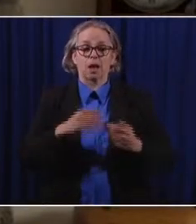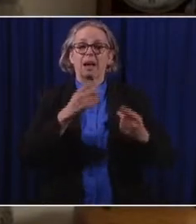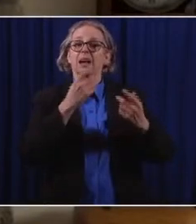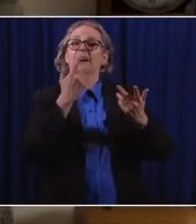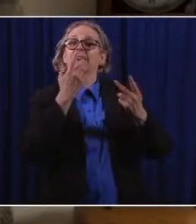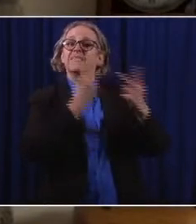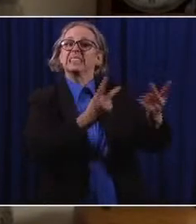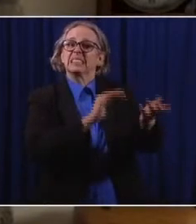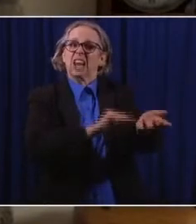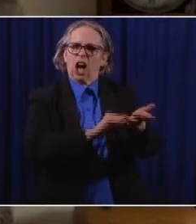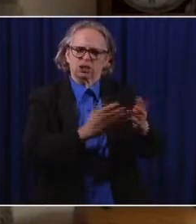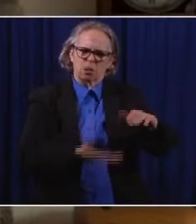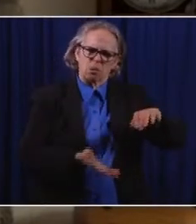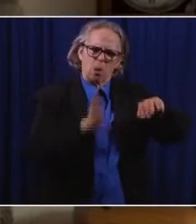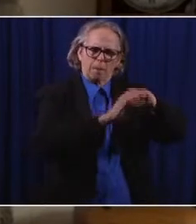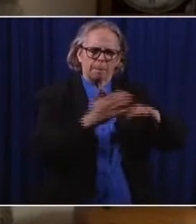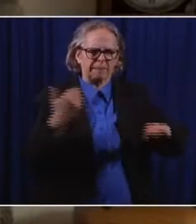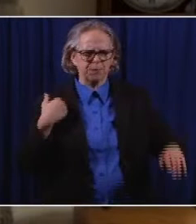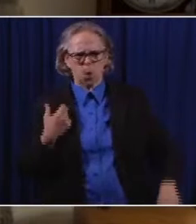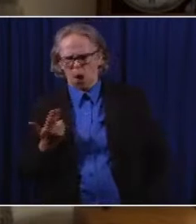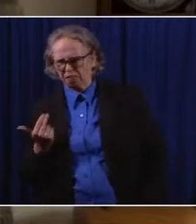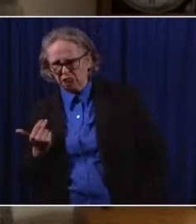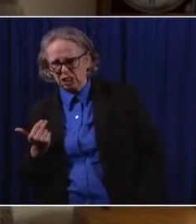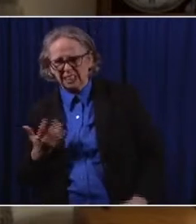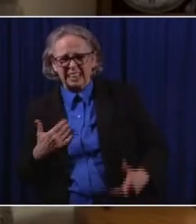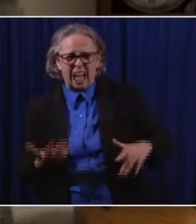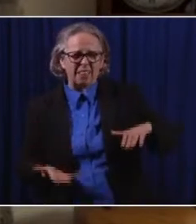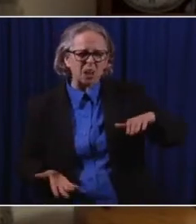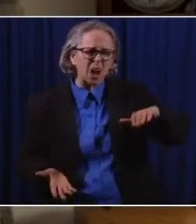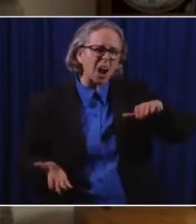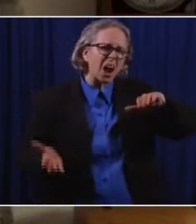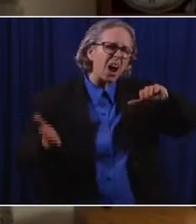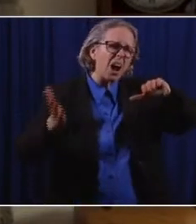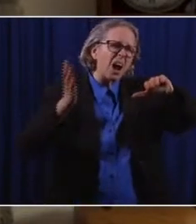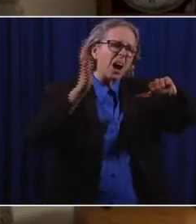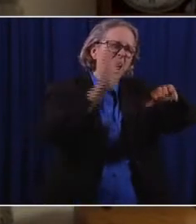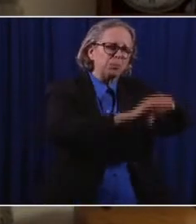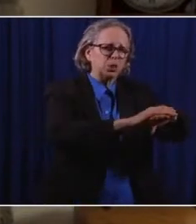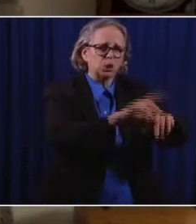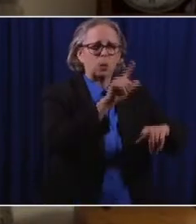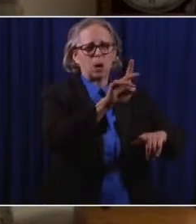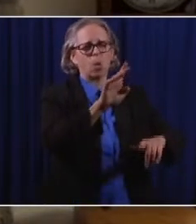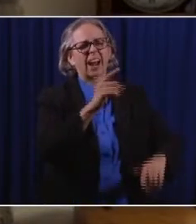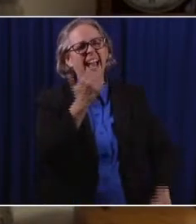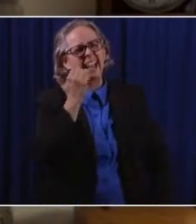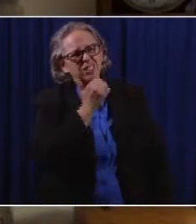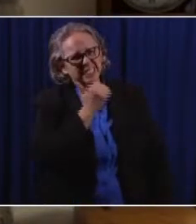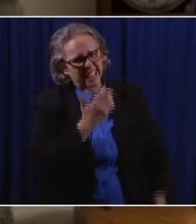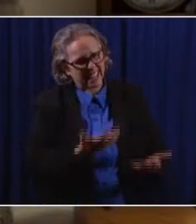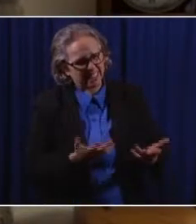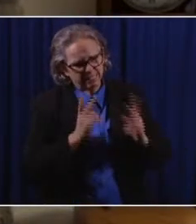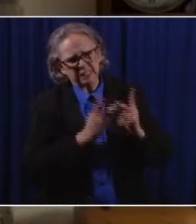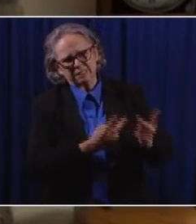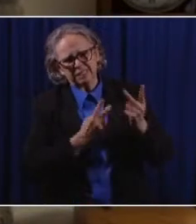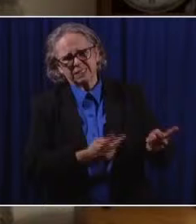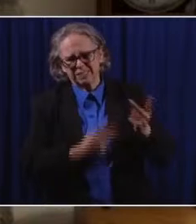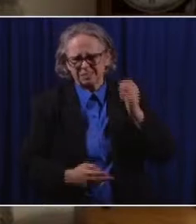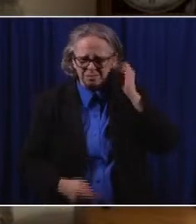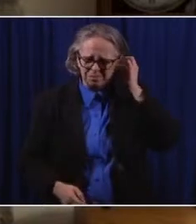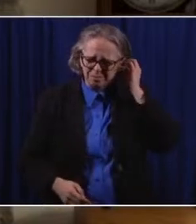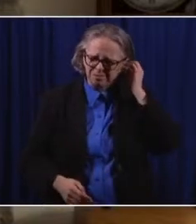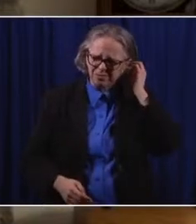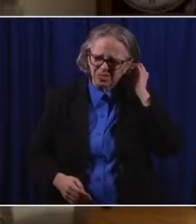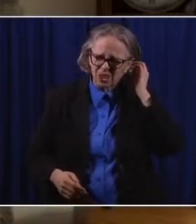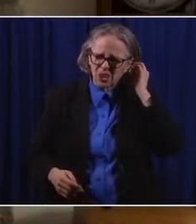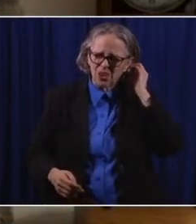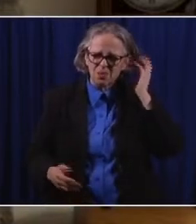increasing from an average of 13 visits per day on September 19 to 21 average visits per day on September 26.